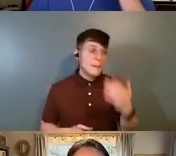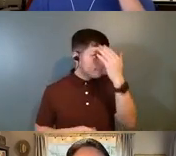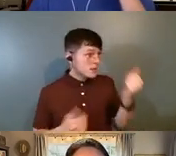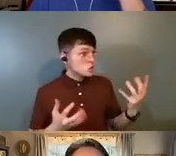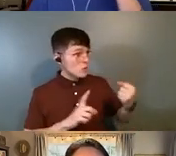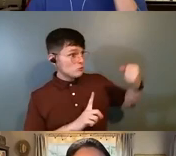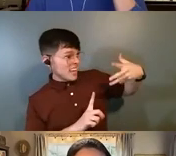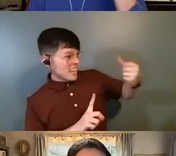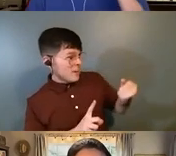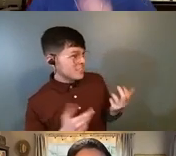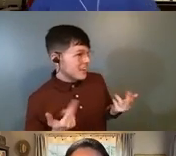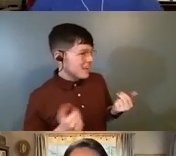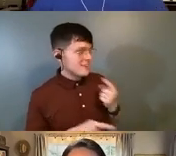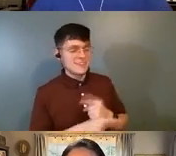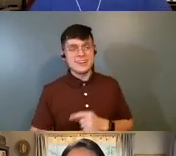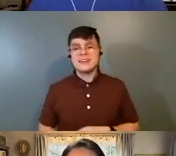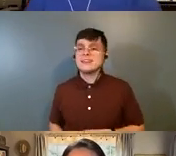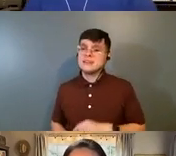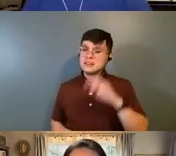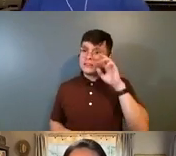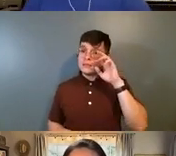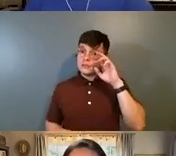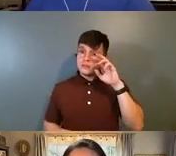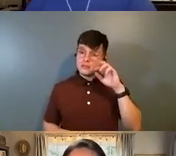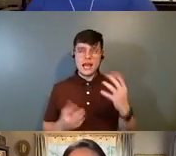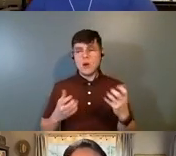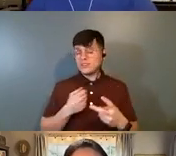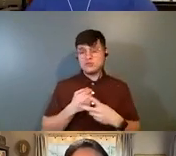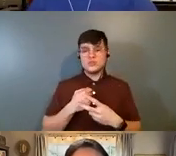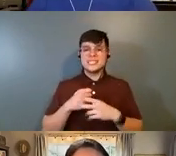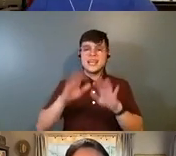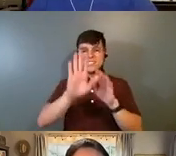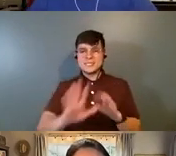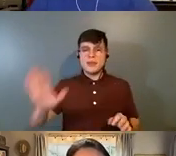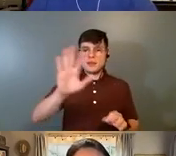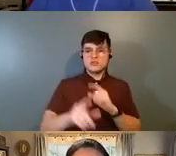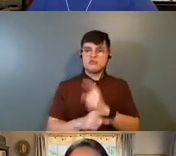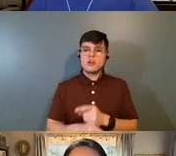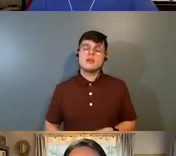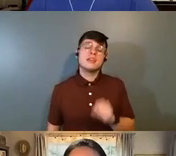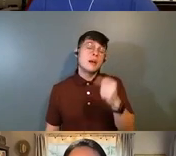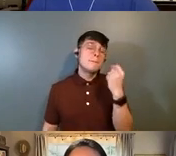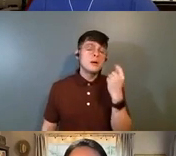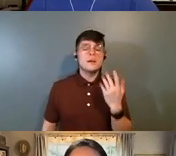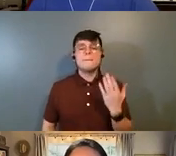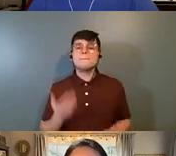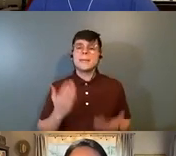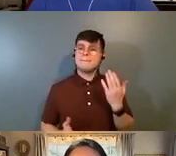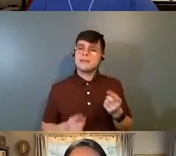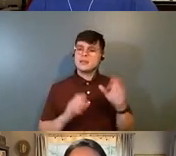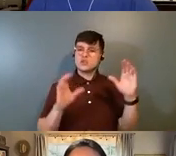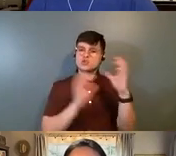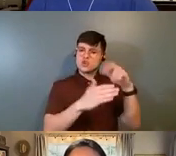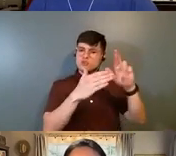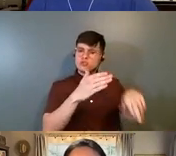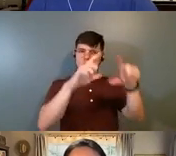yelled at. Yeah, just space, right? You just wanted to save space, I bet, right? But it would be maybe search results, like right in